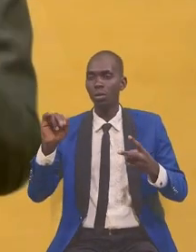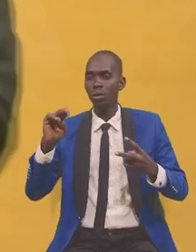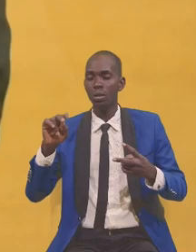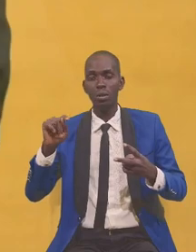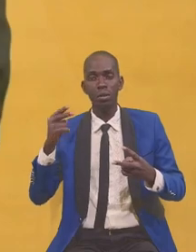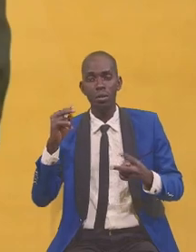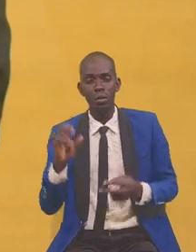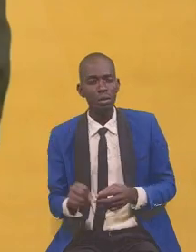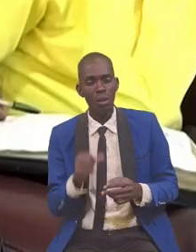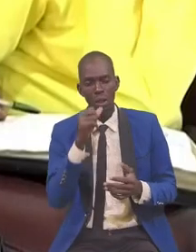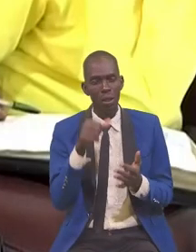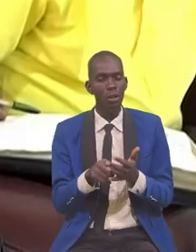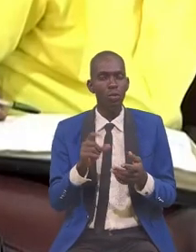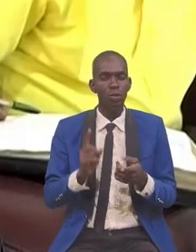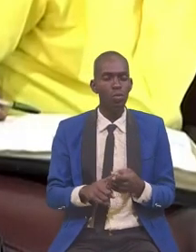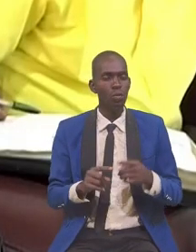He'll write the